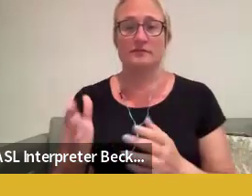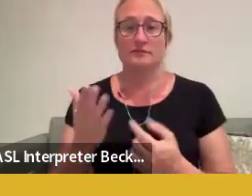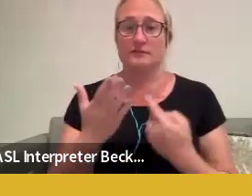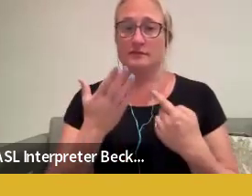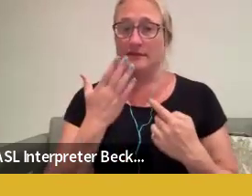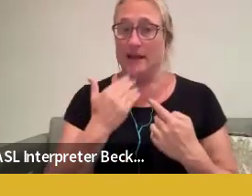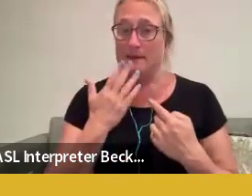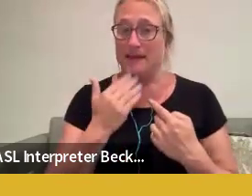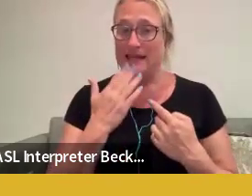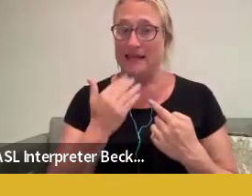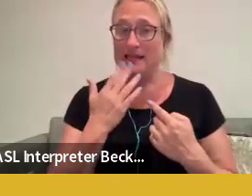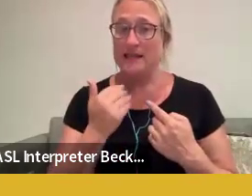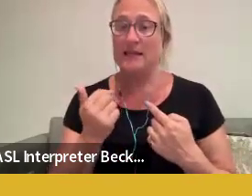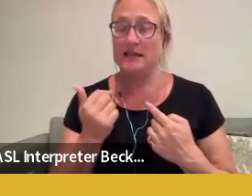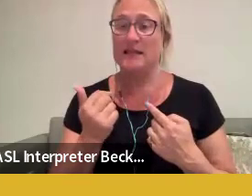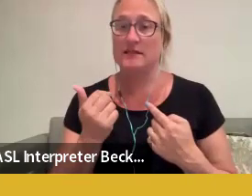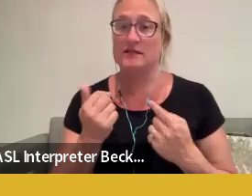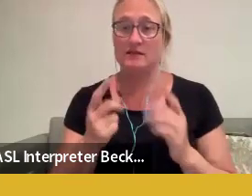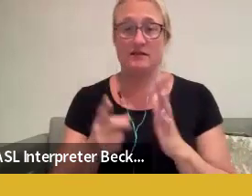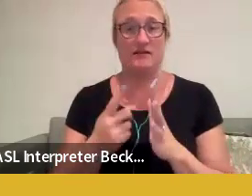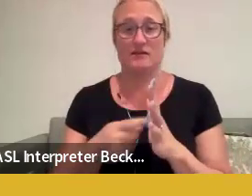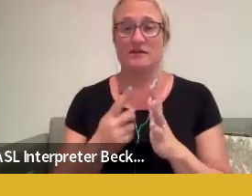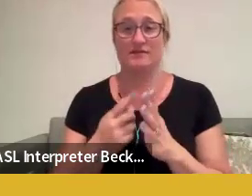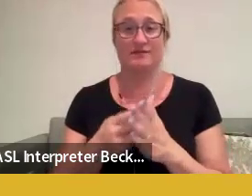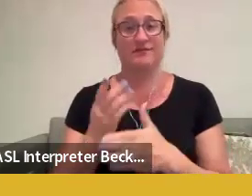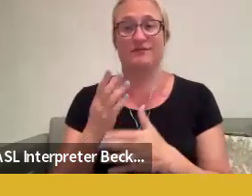Diabetes can affect the